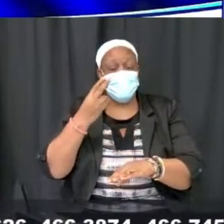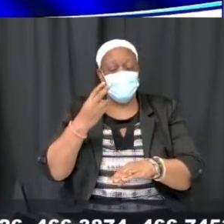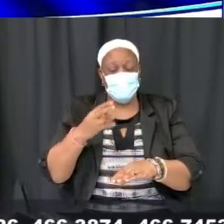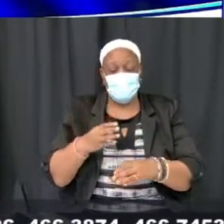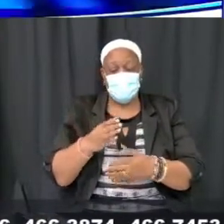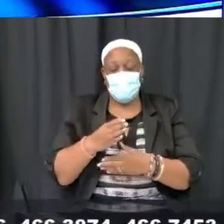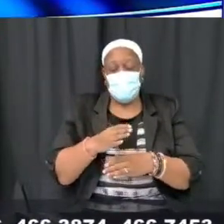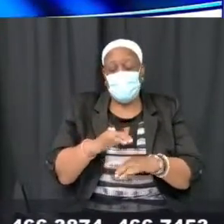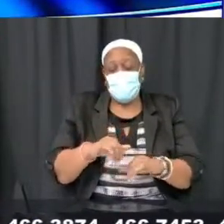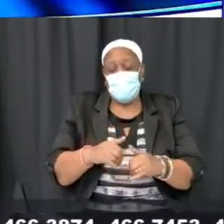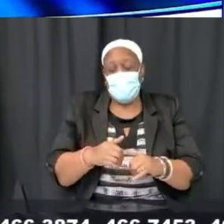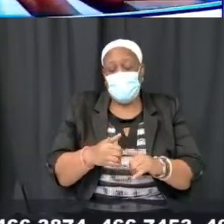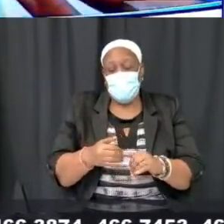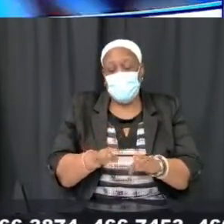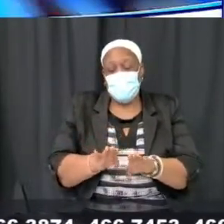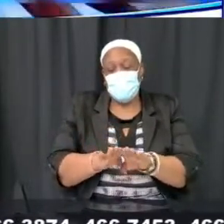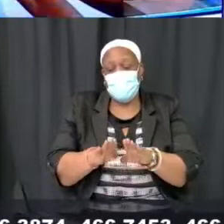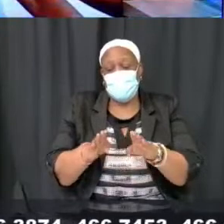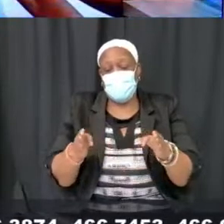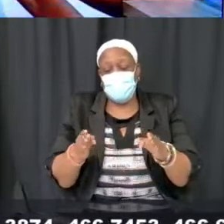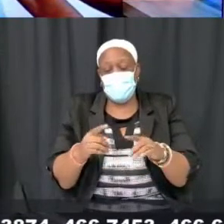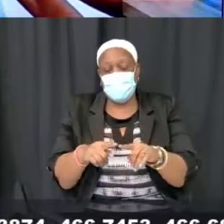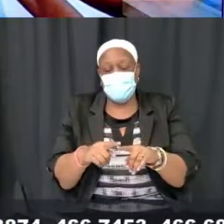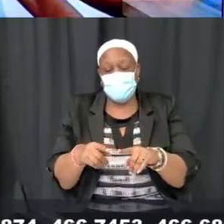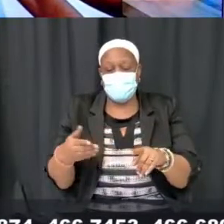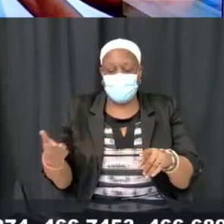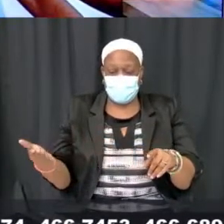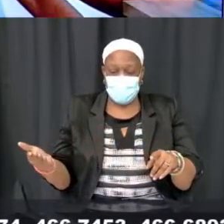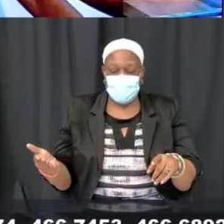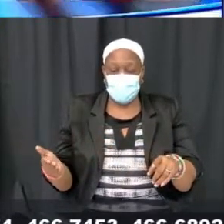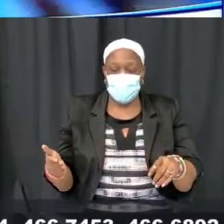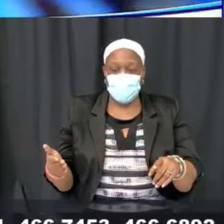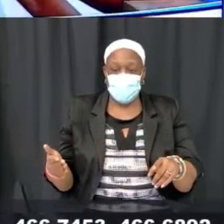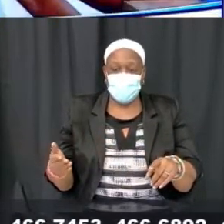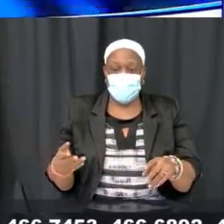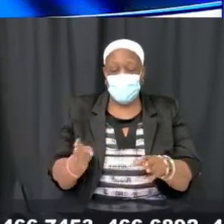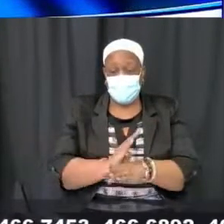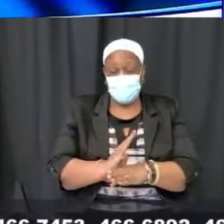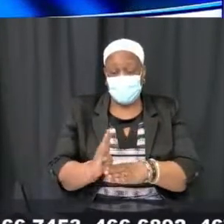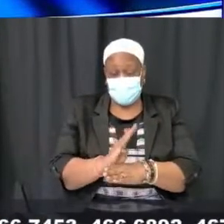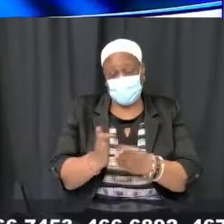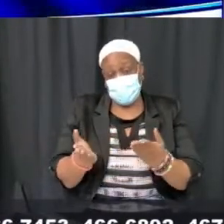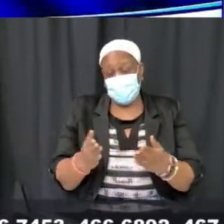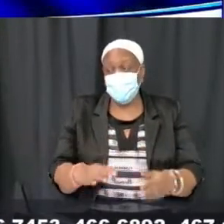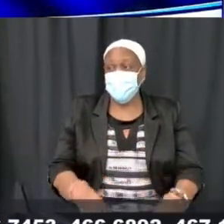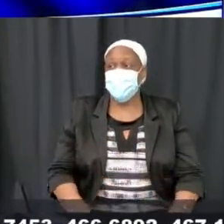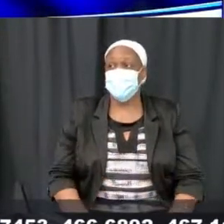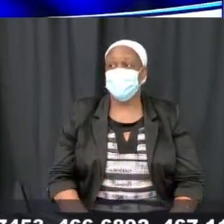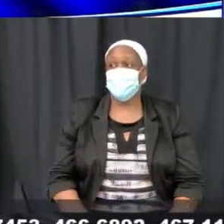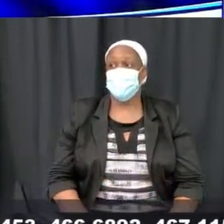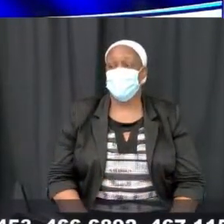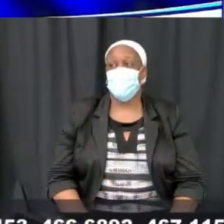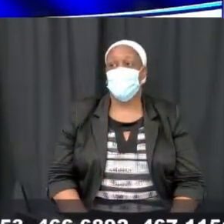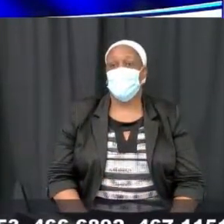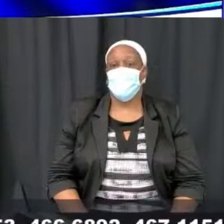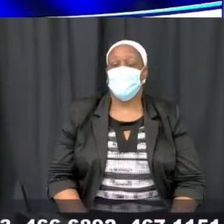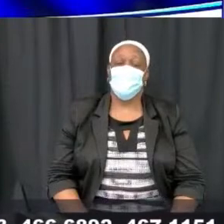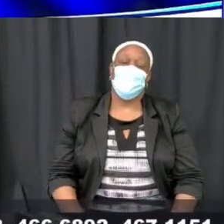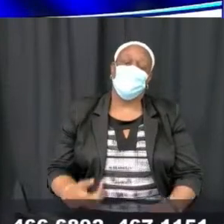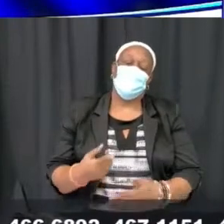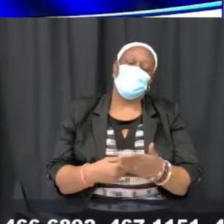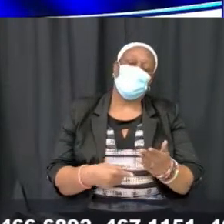just outline to you per sector some of the recommendations, general recommendations that were discussed among the